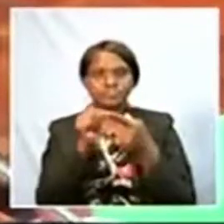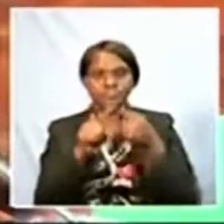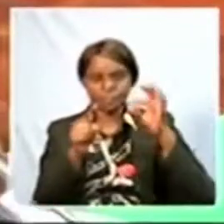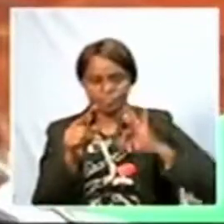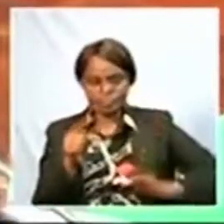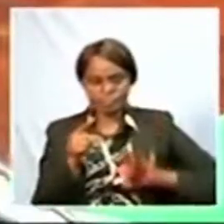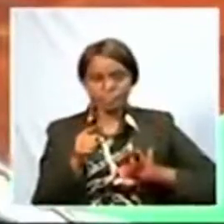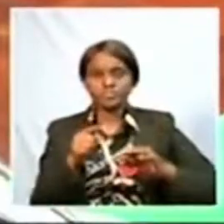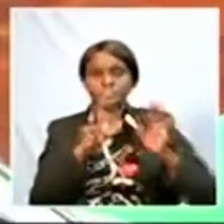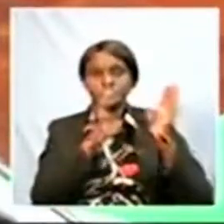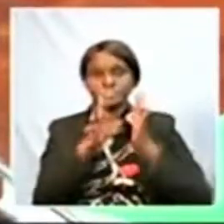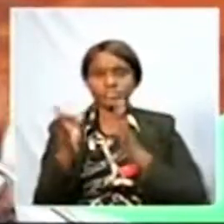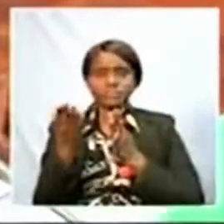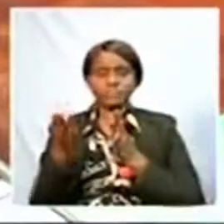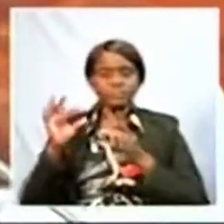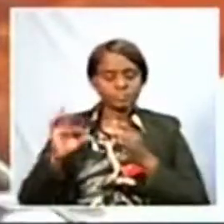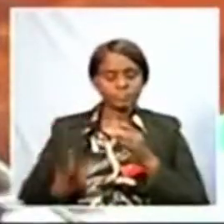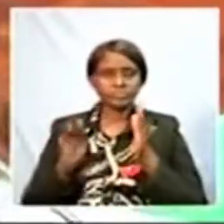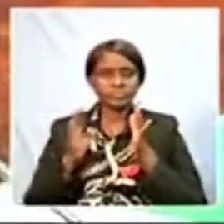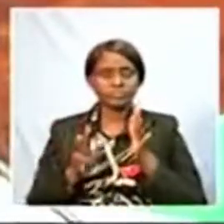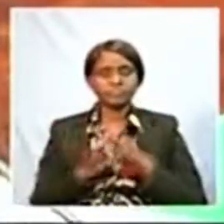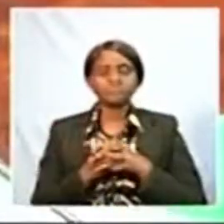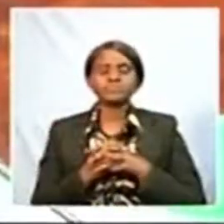benefit intended beneficiaries.